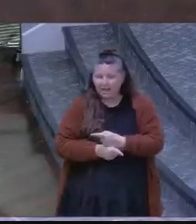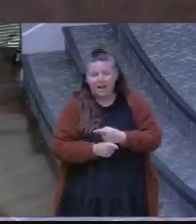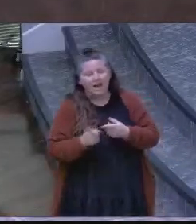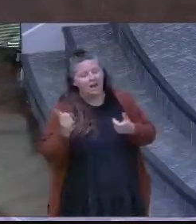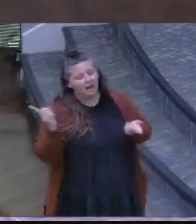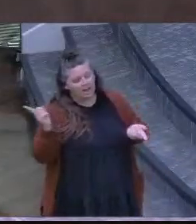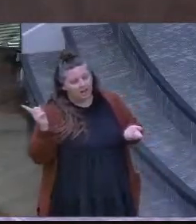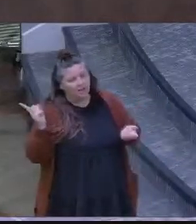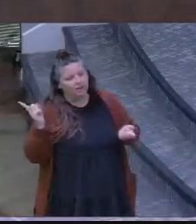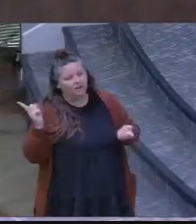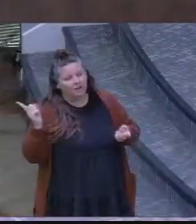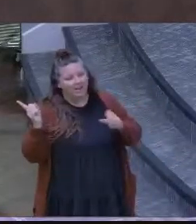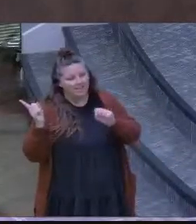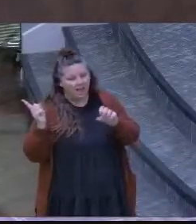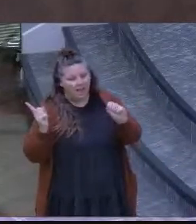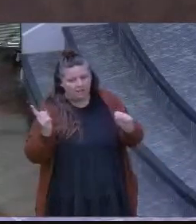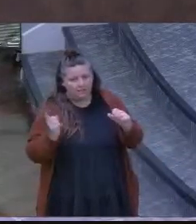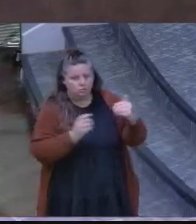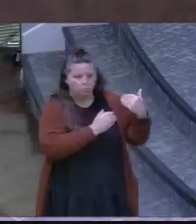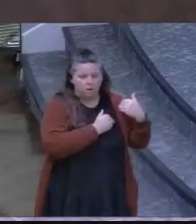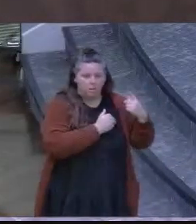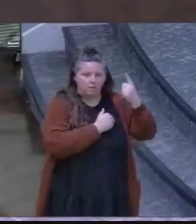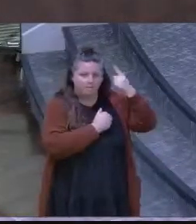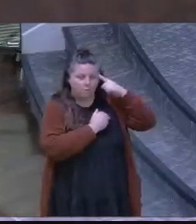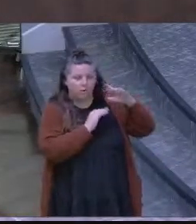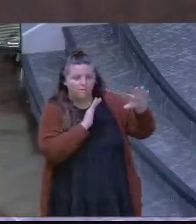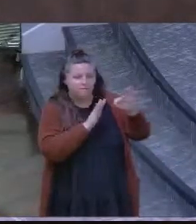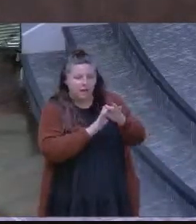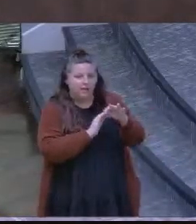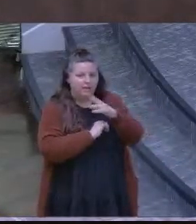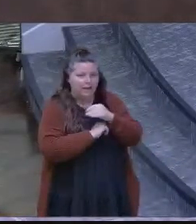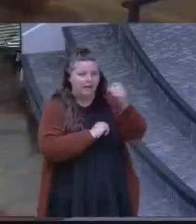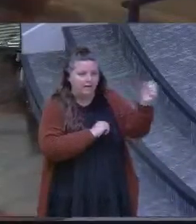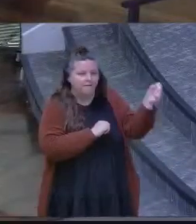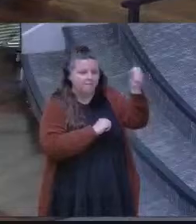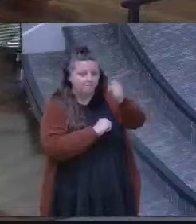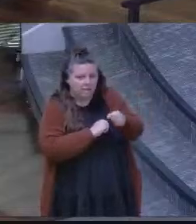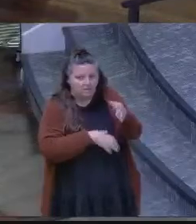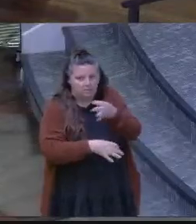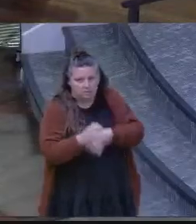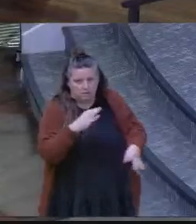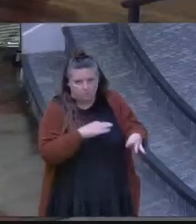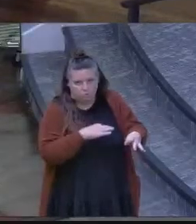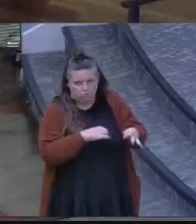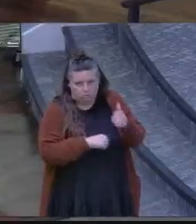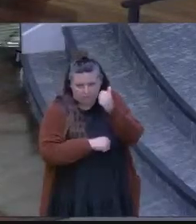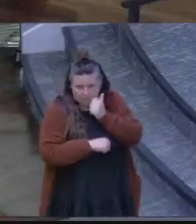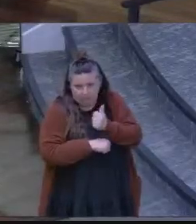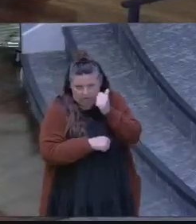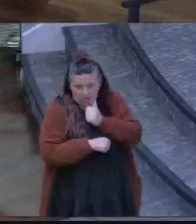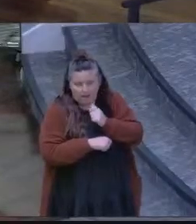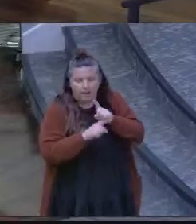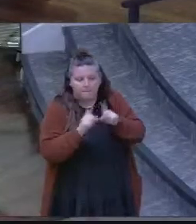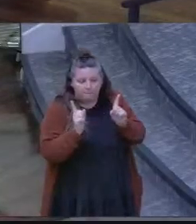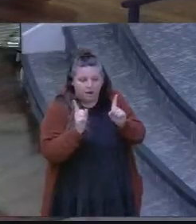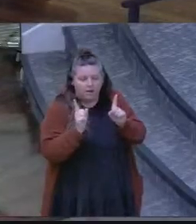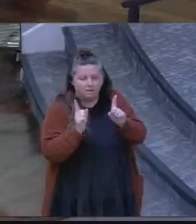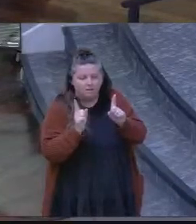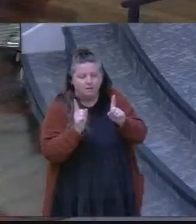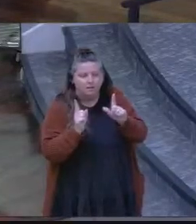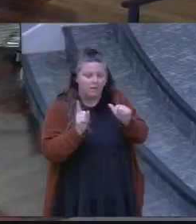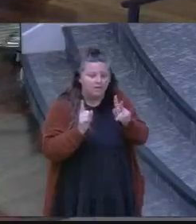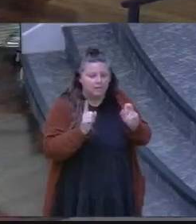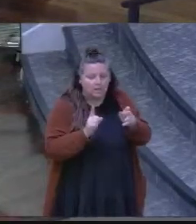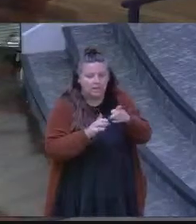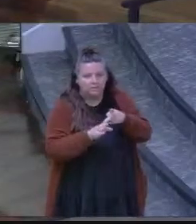ESS is responsible for finding and filling the substitutes on the daily basis, but the leave specialist does work